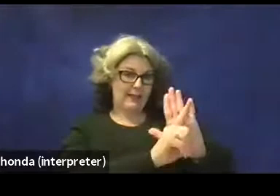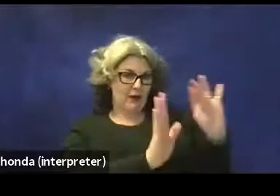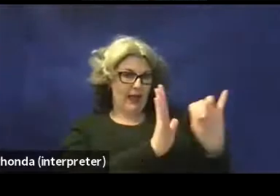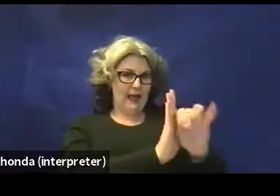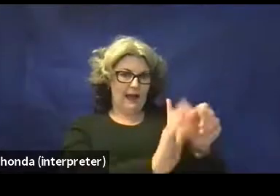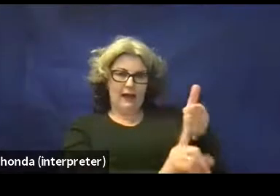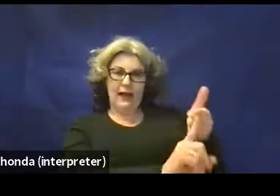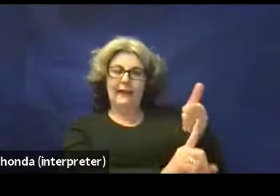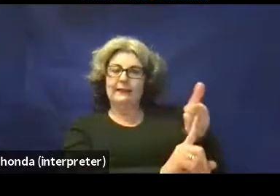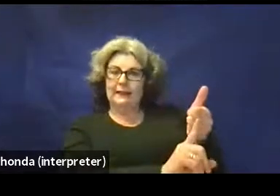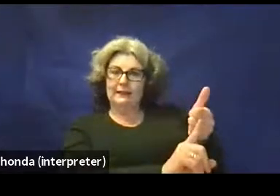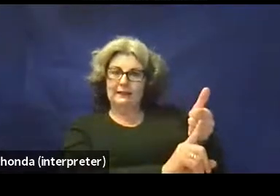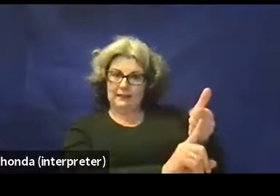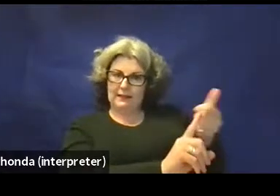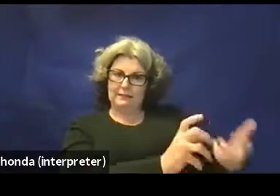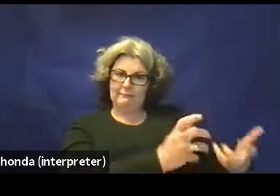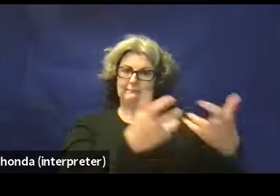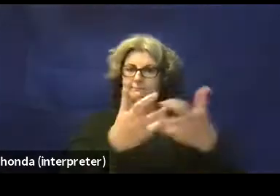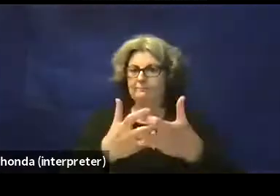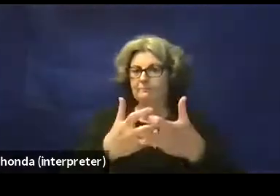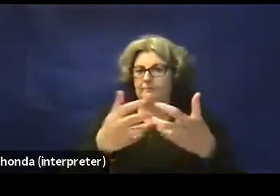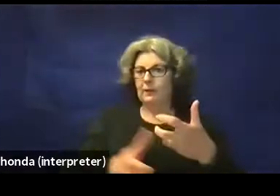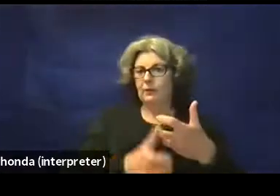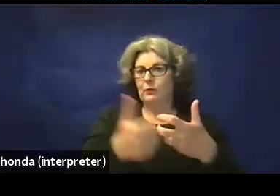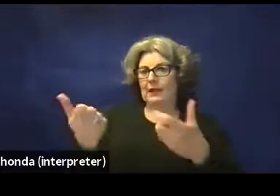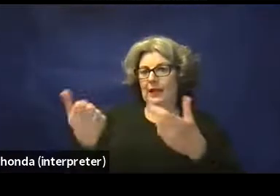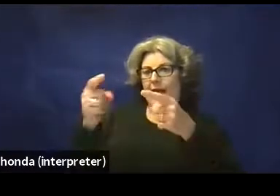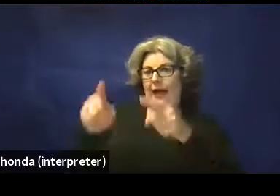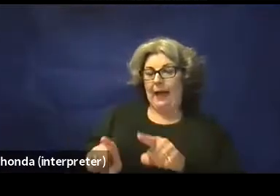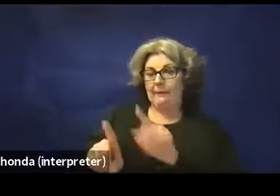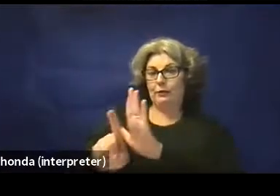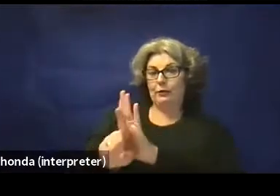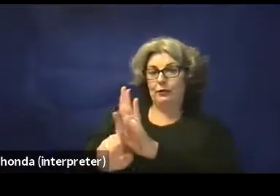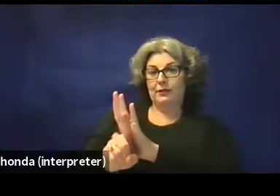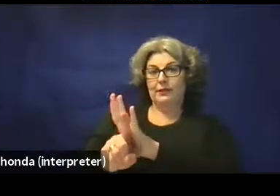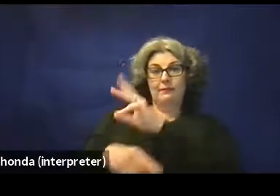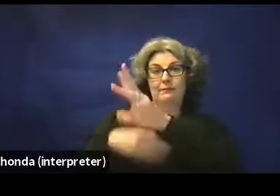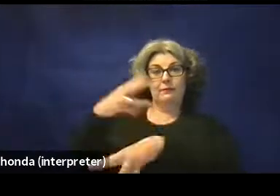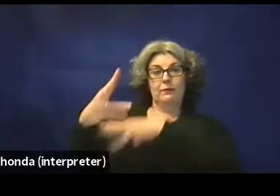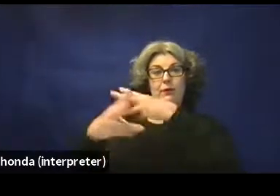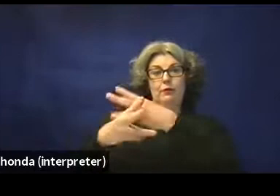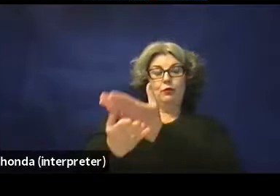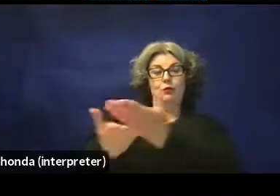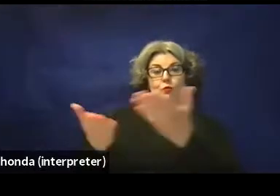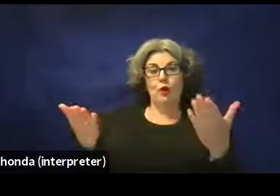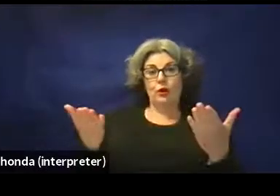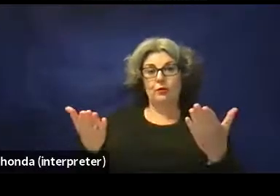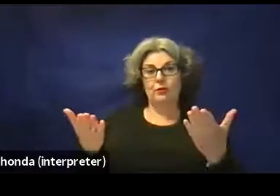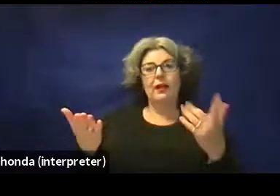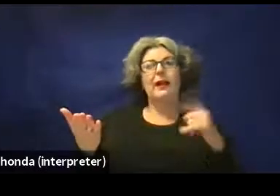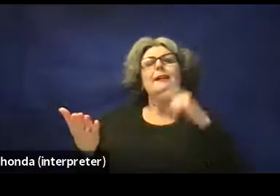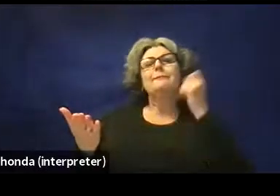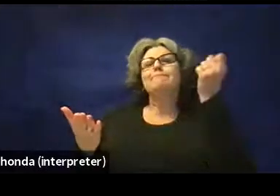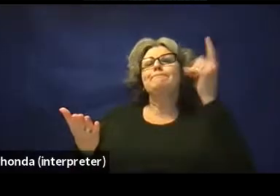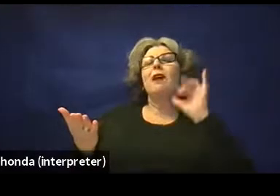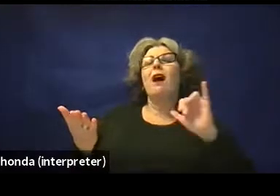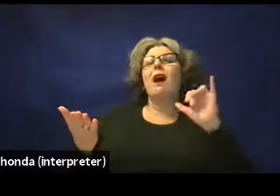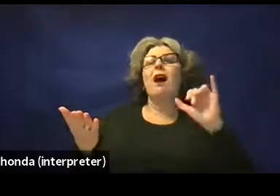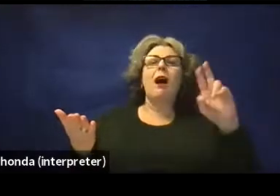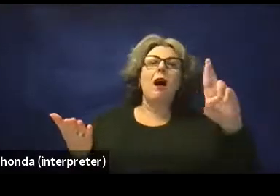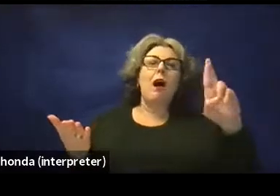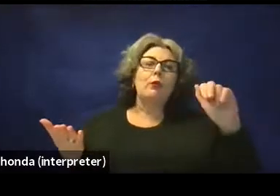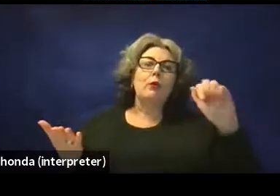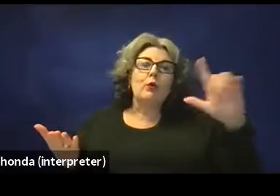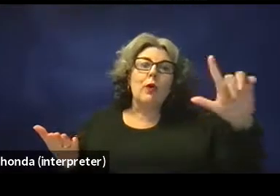identity intersects with something that happens to them out in the world, they're actually able to understand what racial and